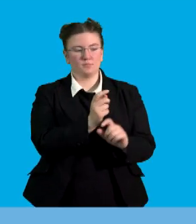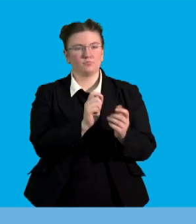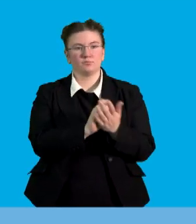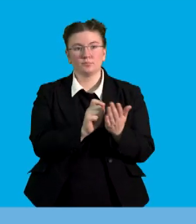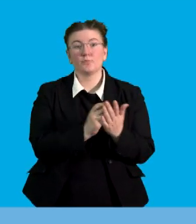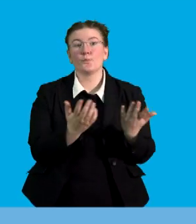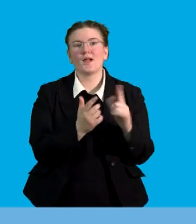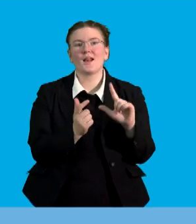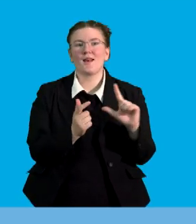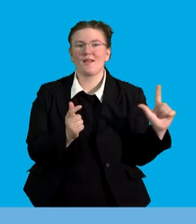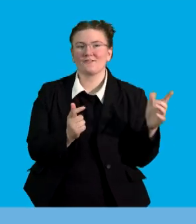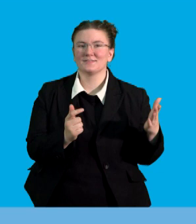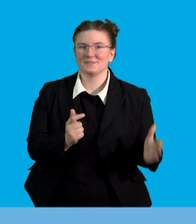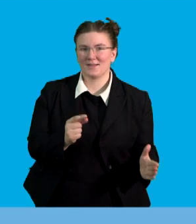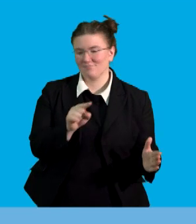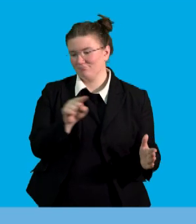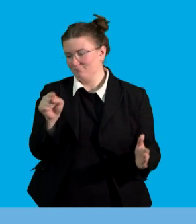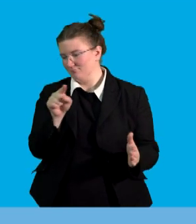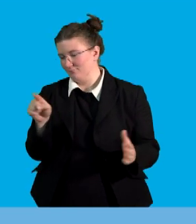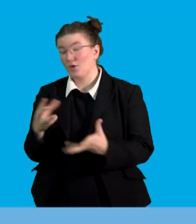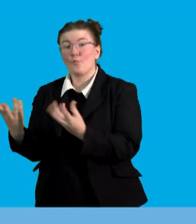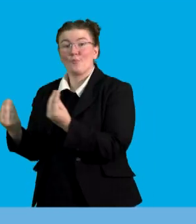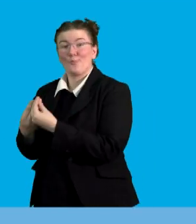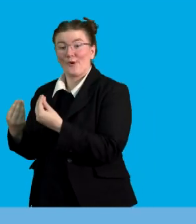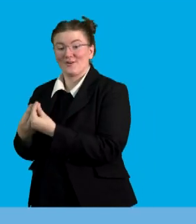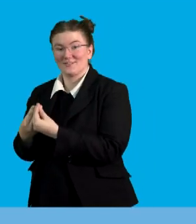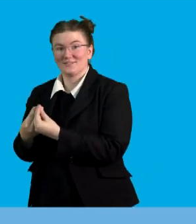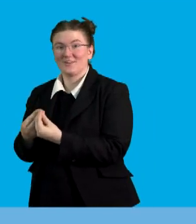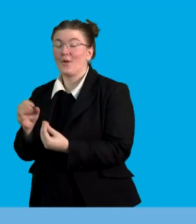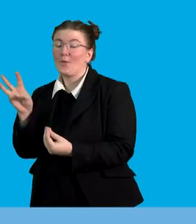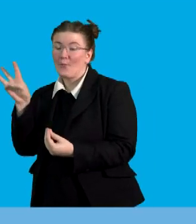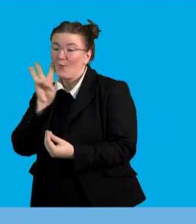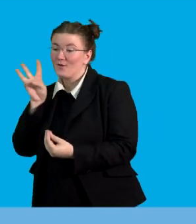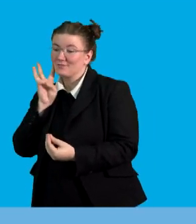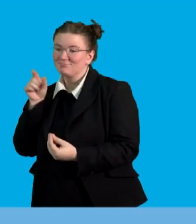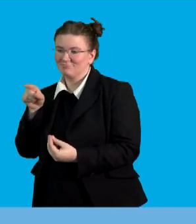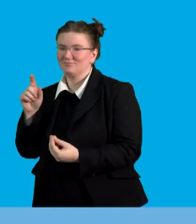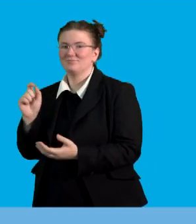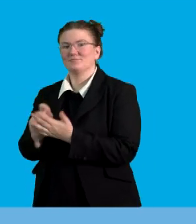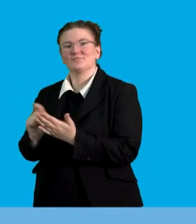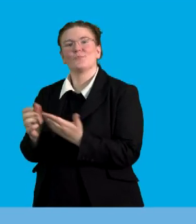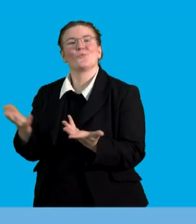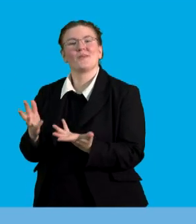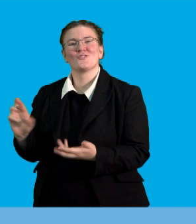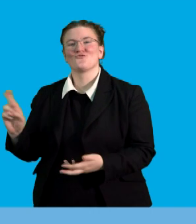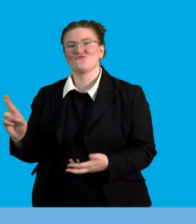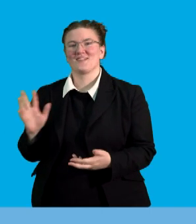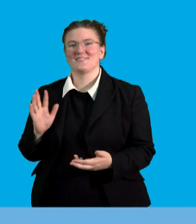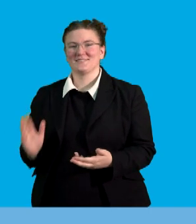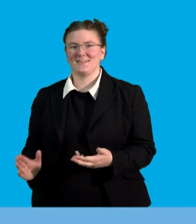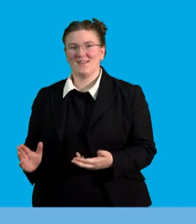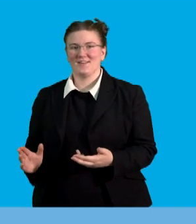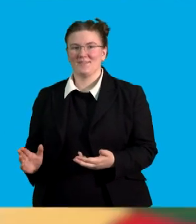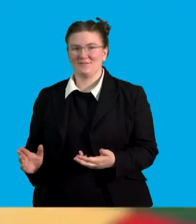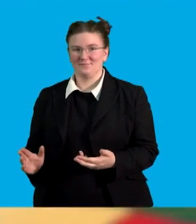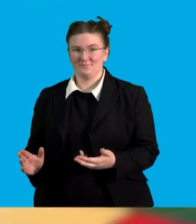on the left-hand side of the arrow, and the product, because it is water in this case, it's going to be written on the right-hand side of the